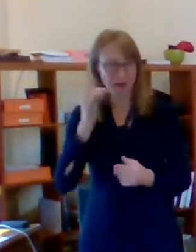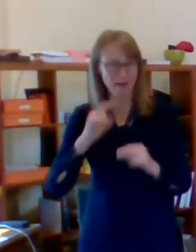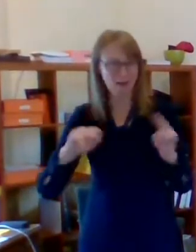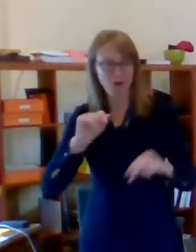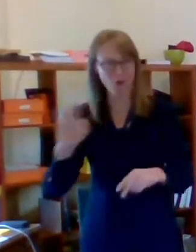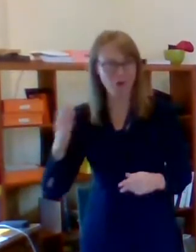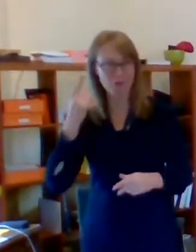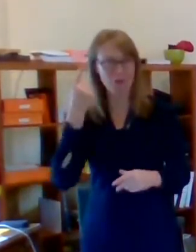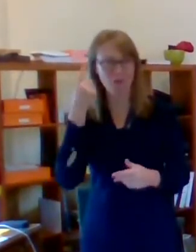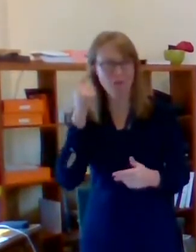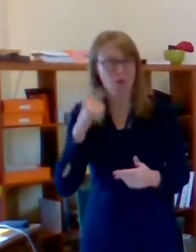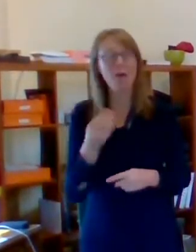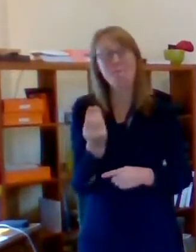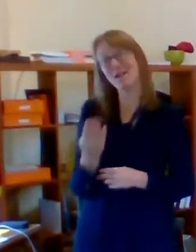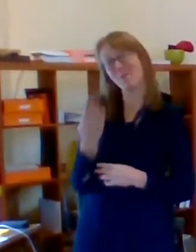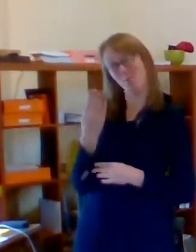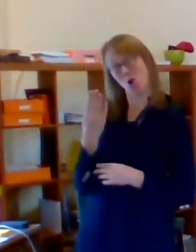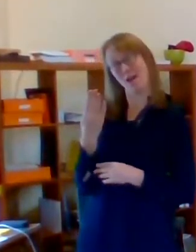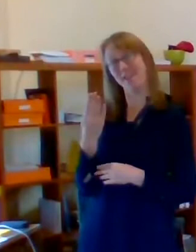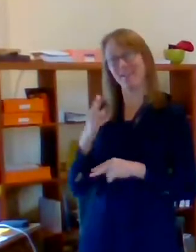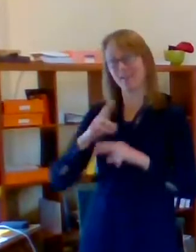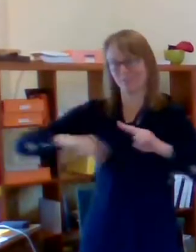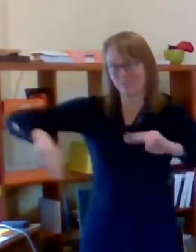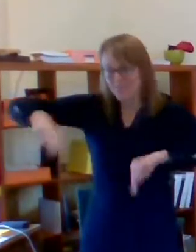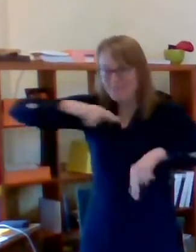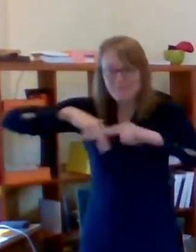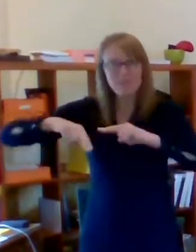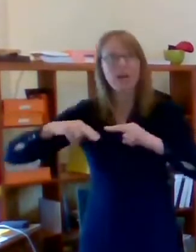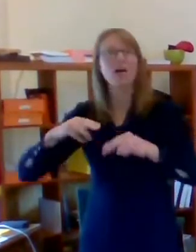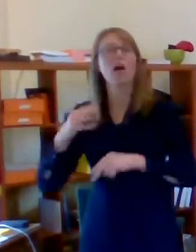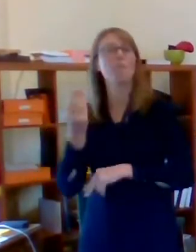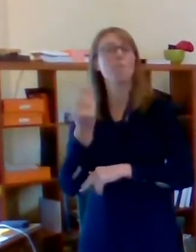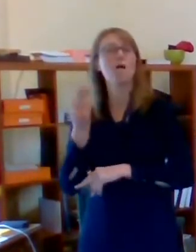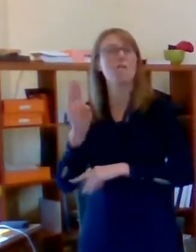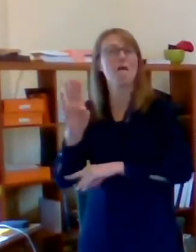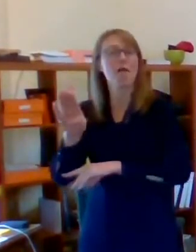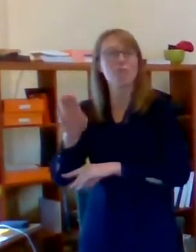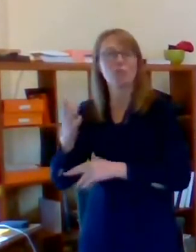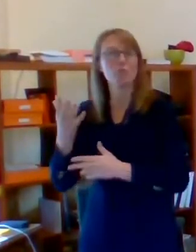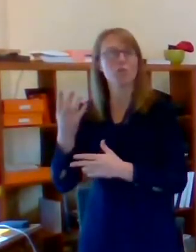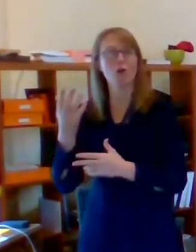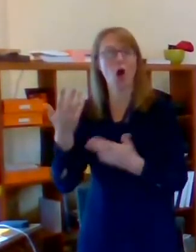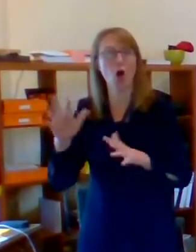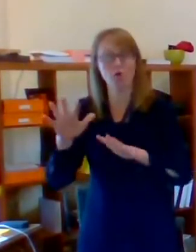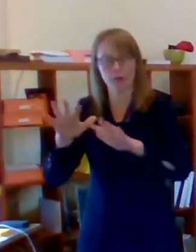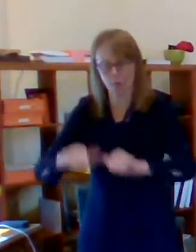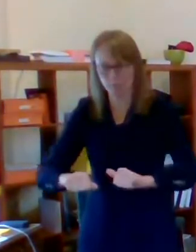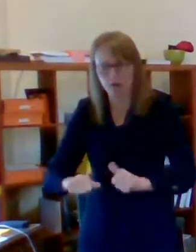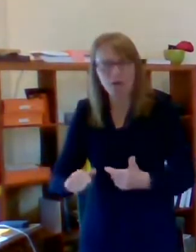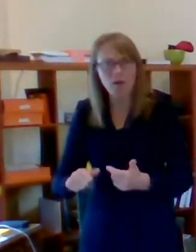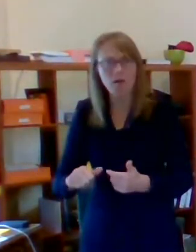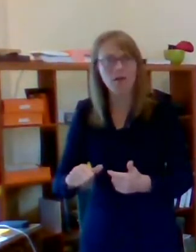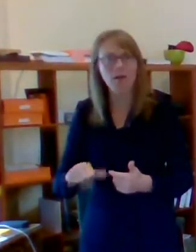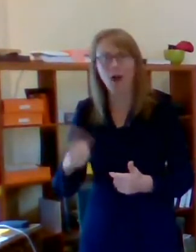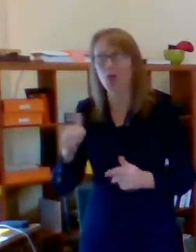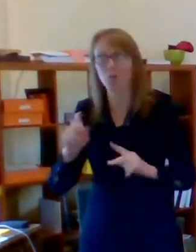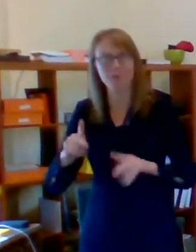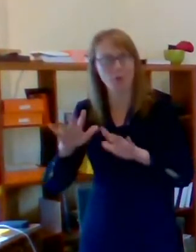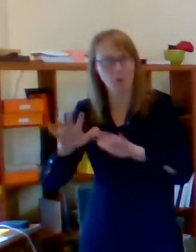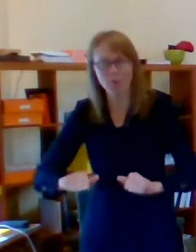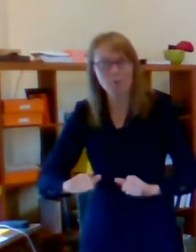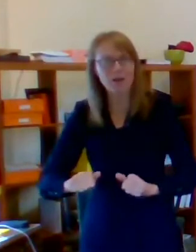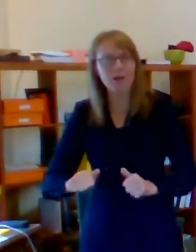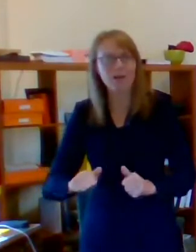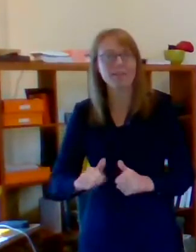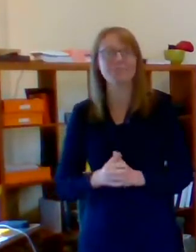by Monday afternoon, in a lot of playgrounds, somebody had already taken it down. So what we've said to parents is that